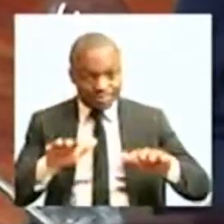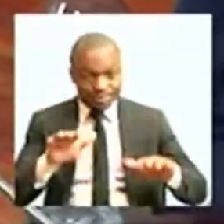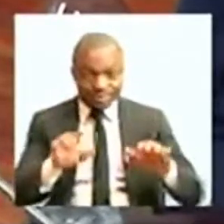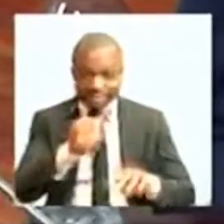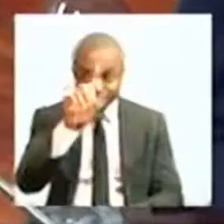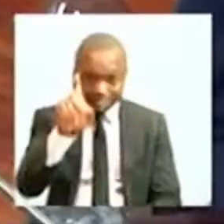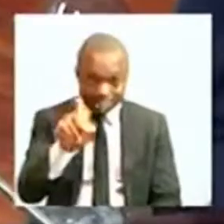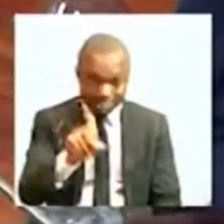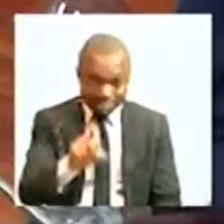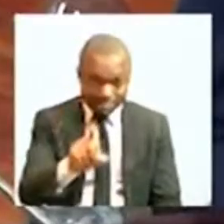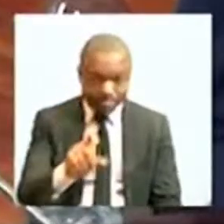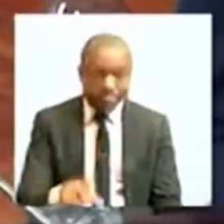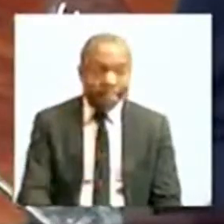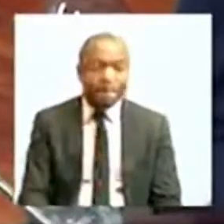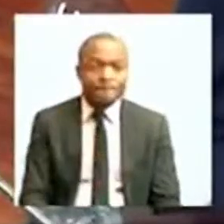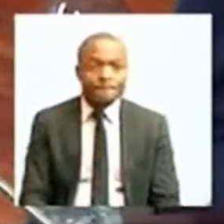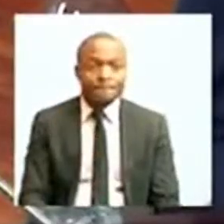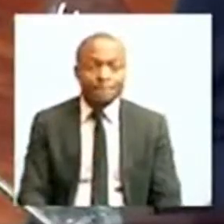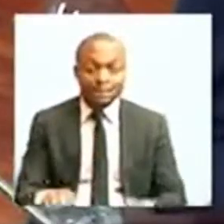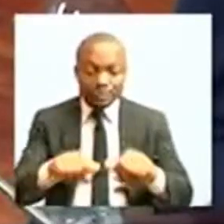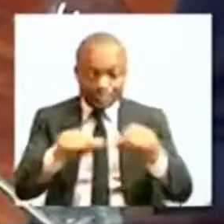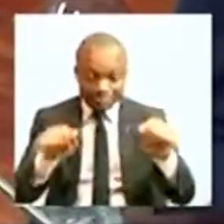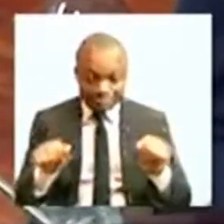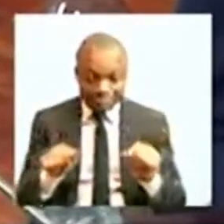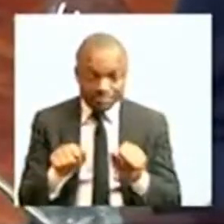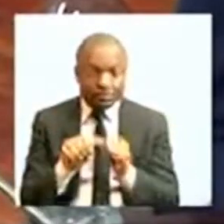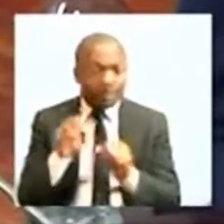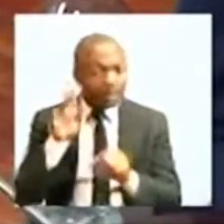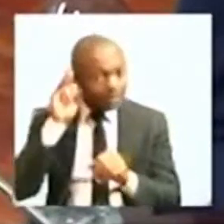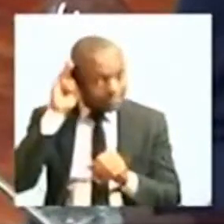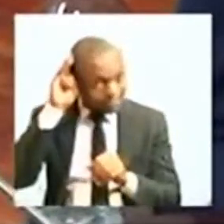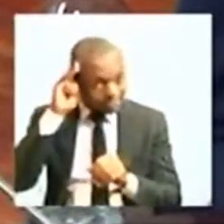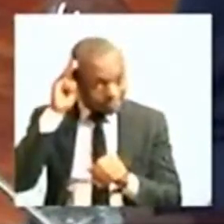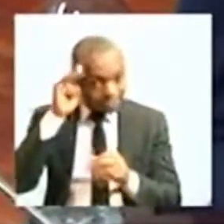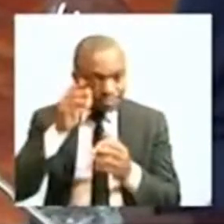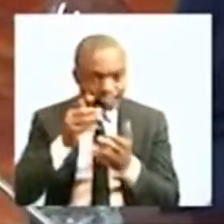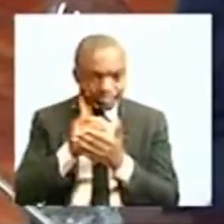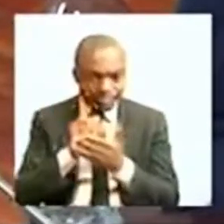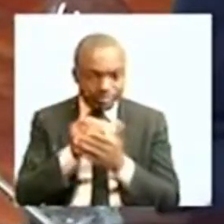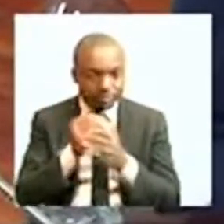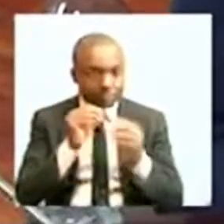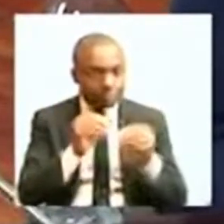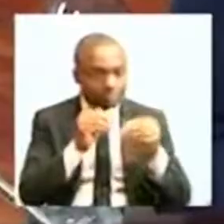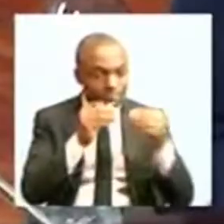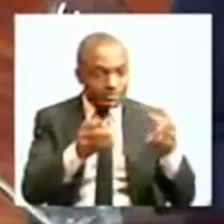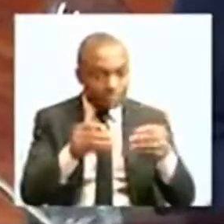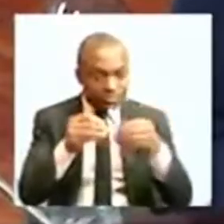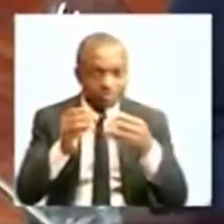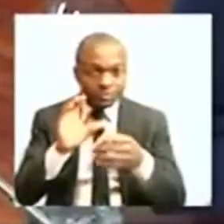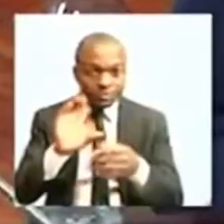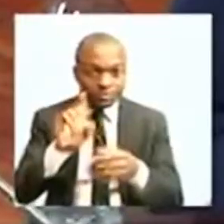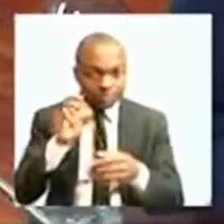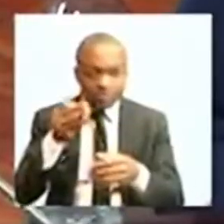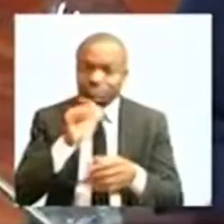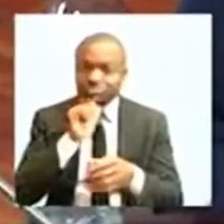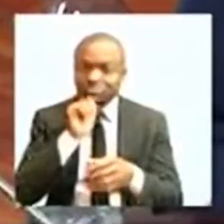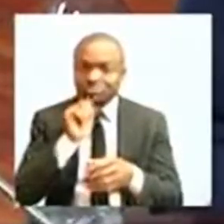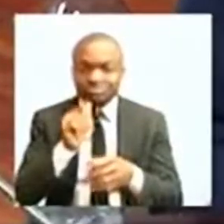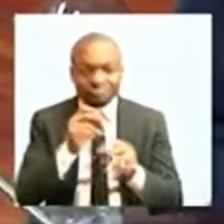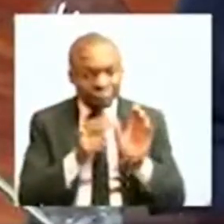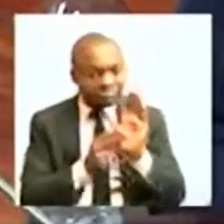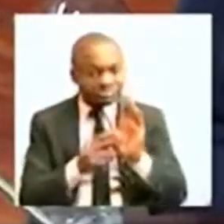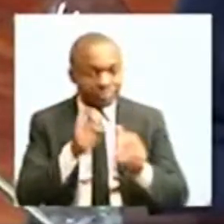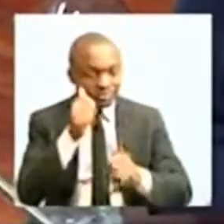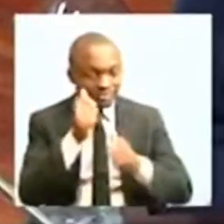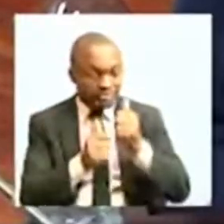question, in general, when Ministry of Finance makes an allocation for CDF, they don't indicate for